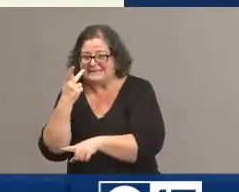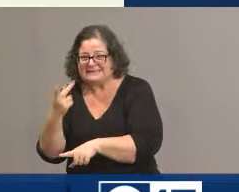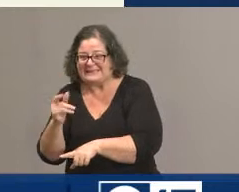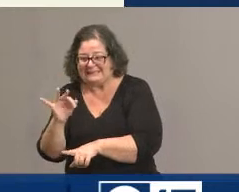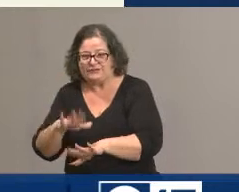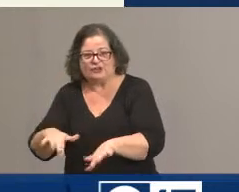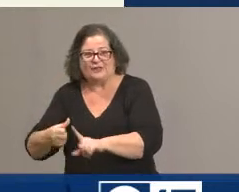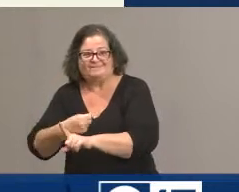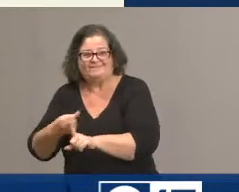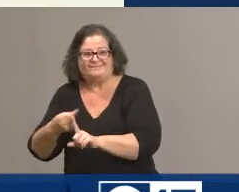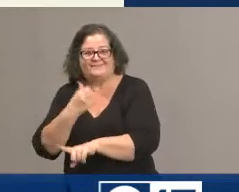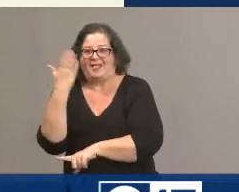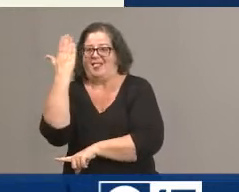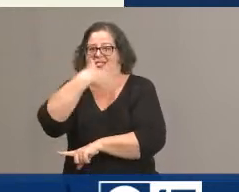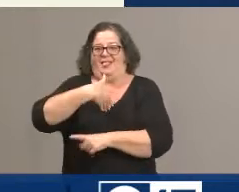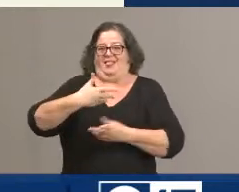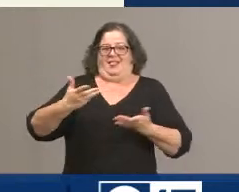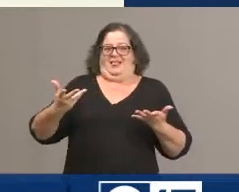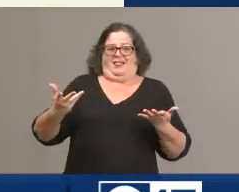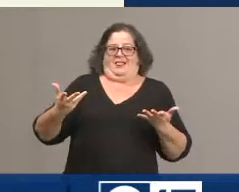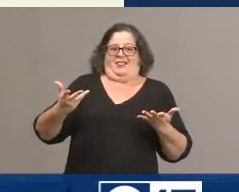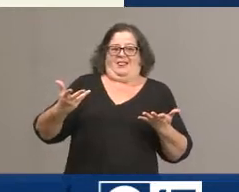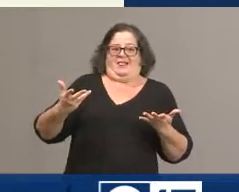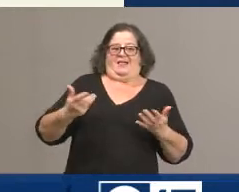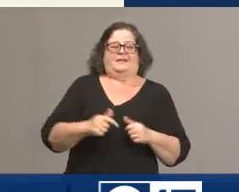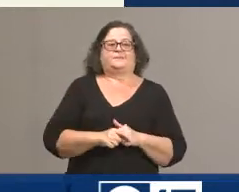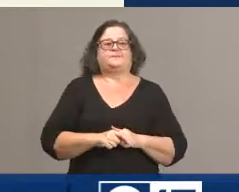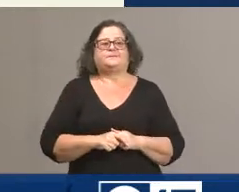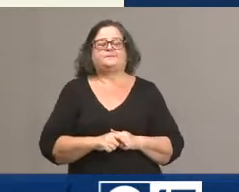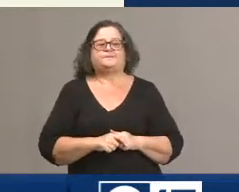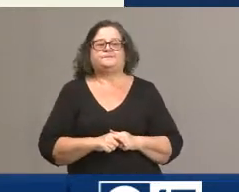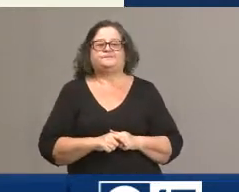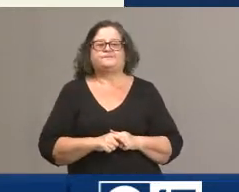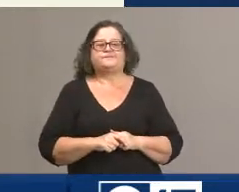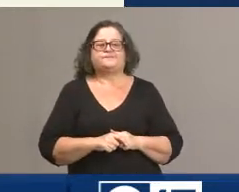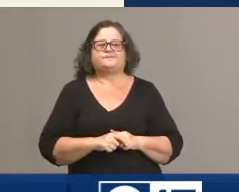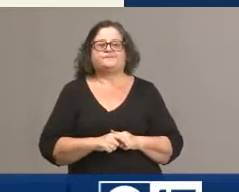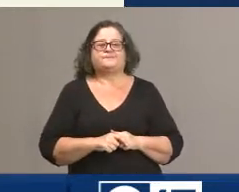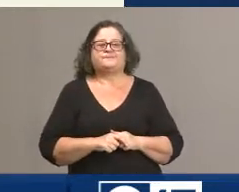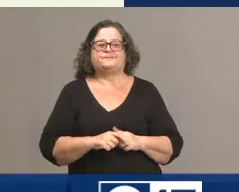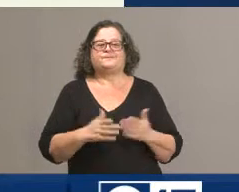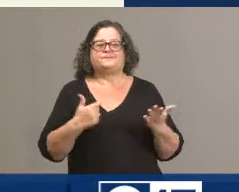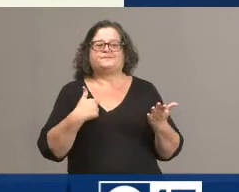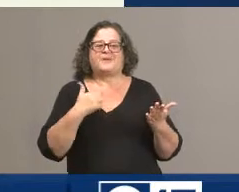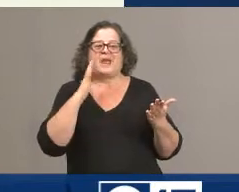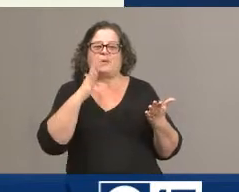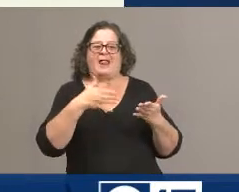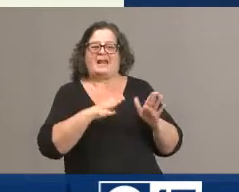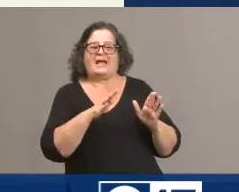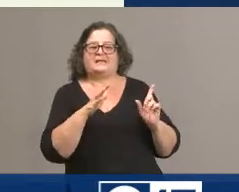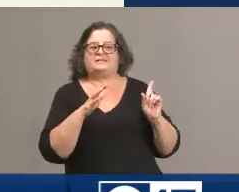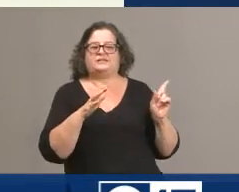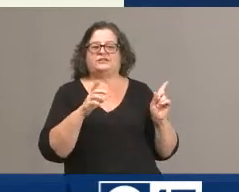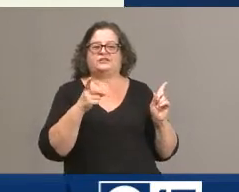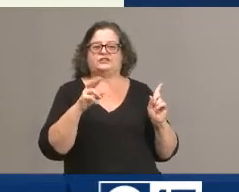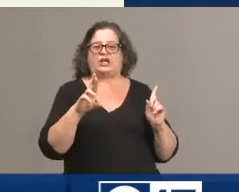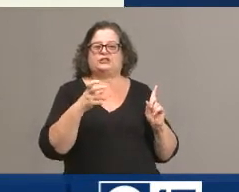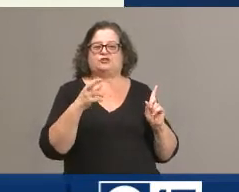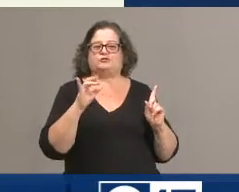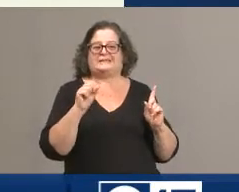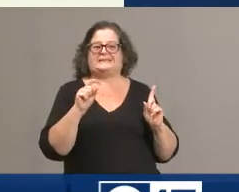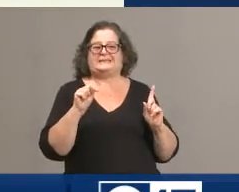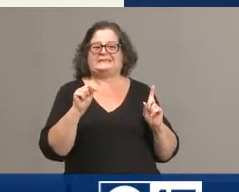going to leave this to Dr. Christ and to Director Faust, but I would think with physical